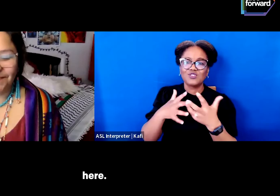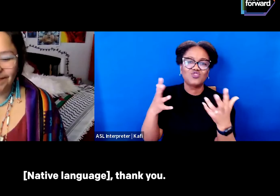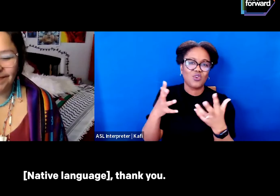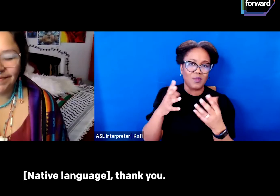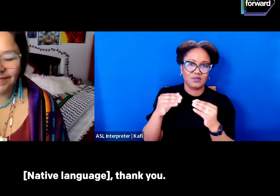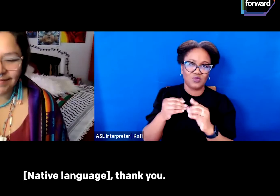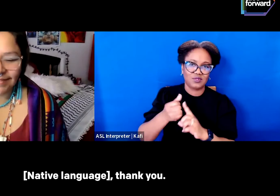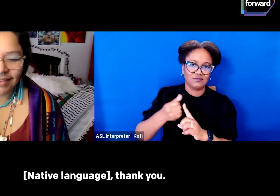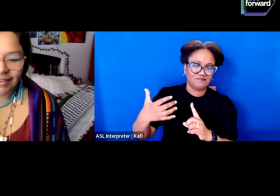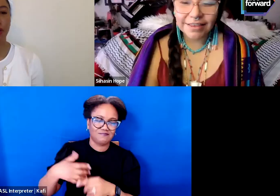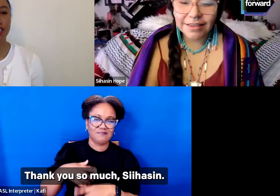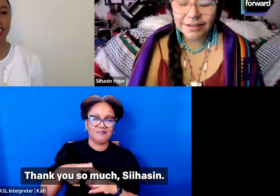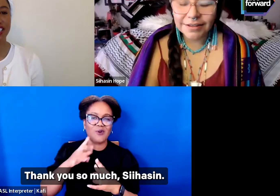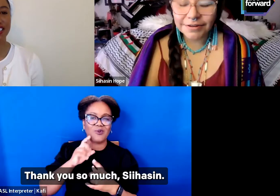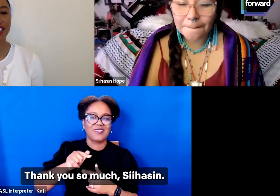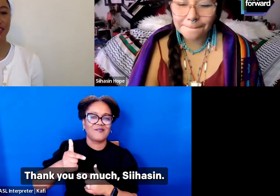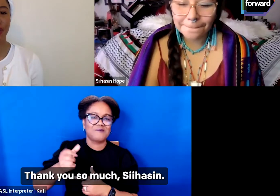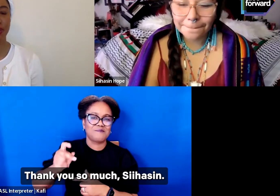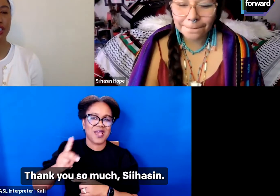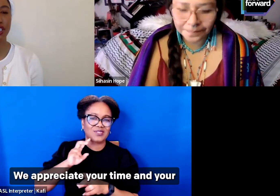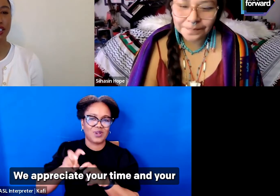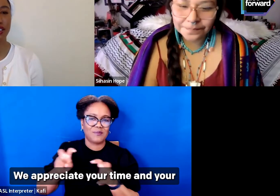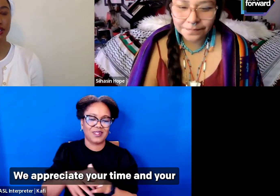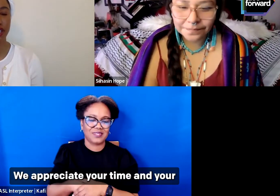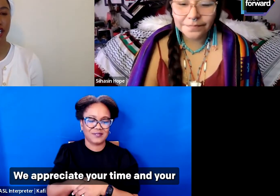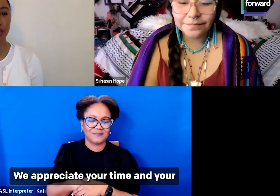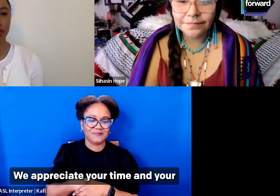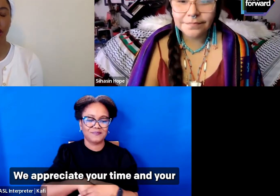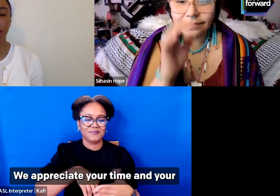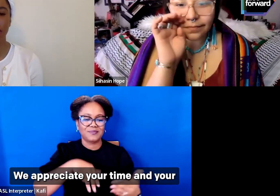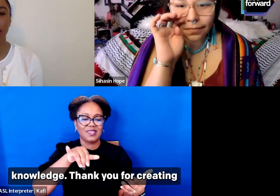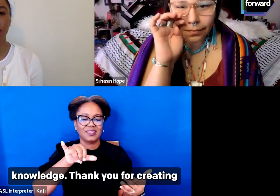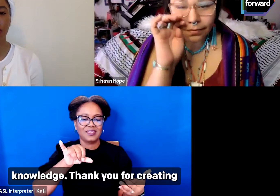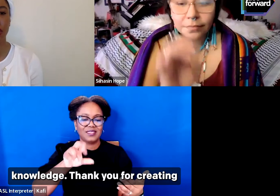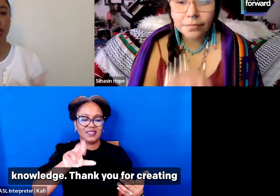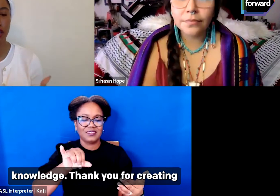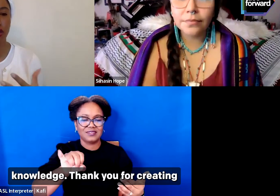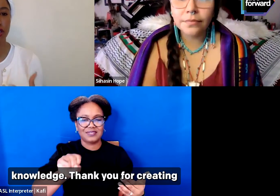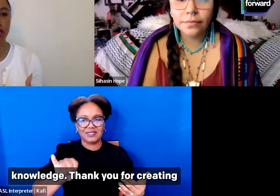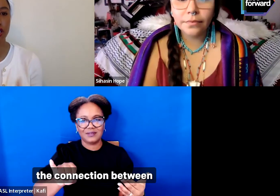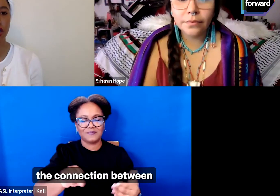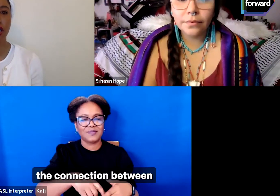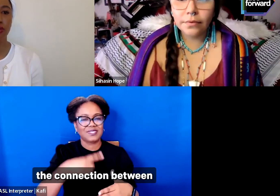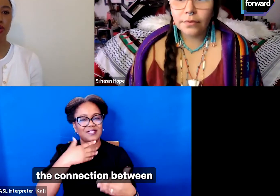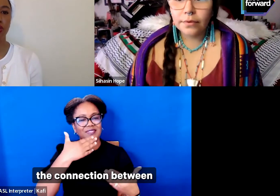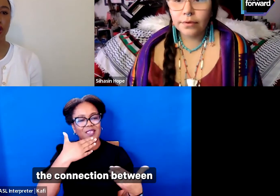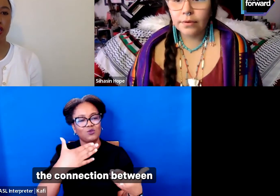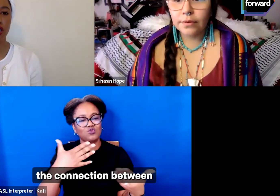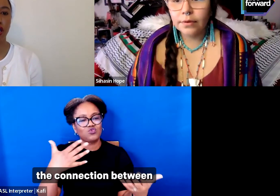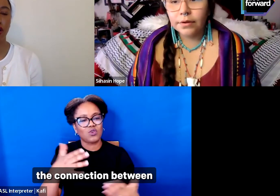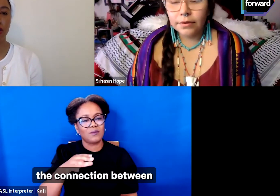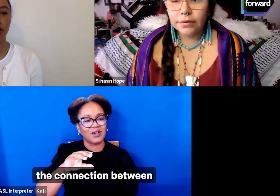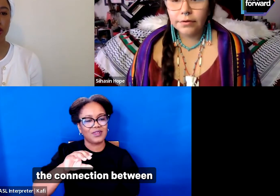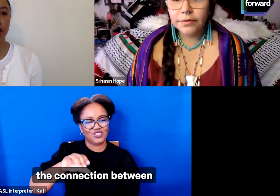Thank you. Thank you so much, Siihasin. We appreciate your time and your knowledge. Thank you for creating the connection